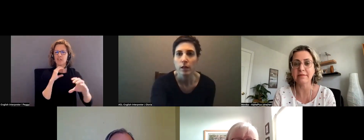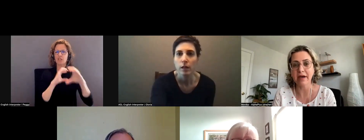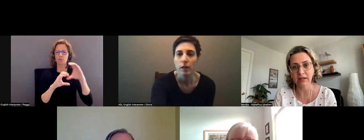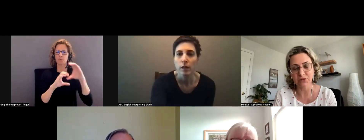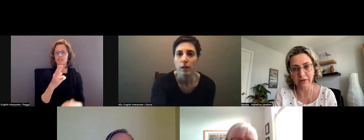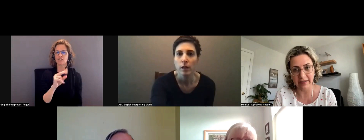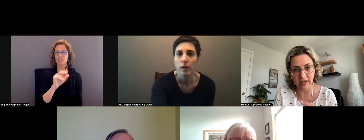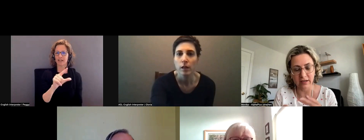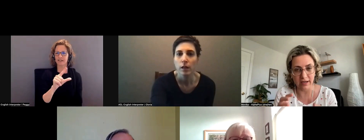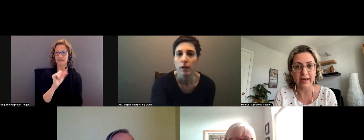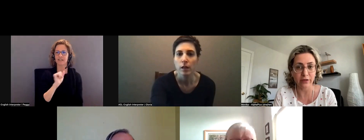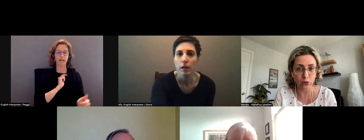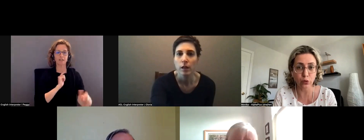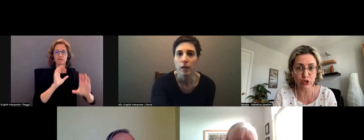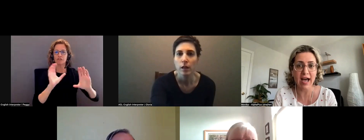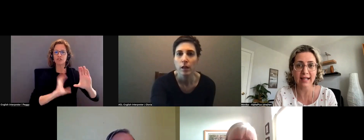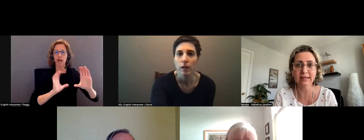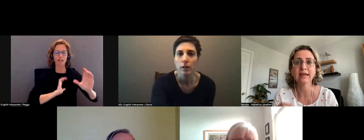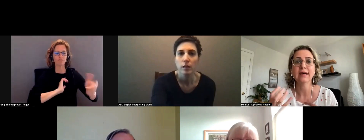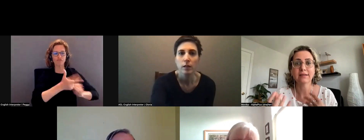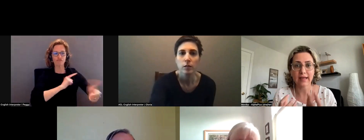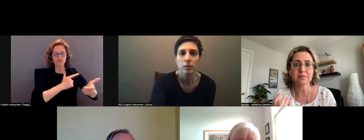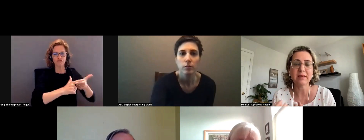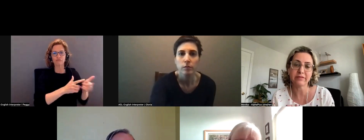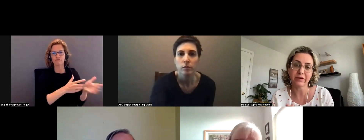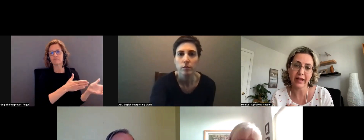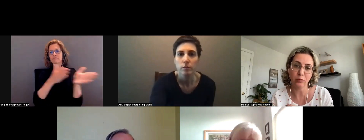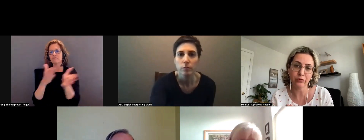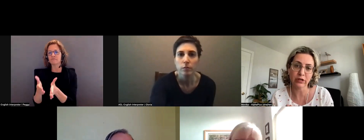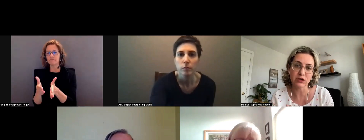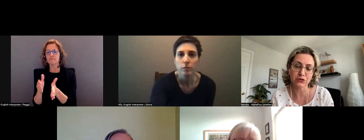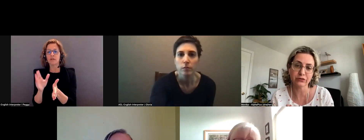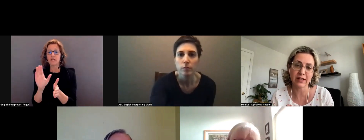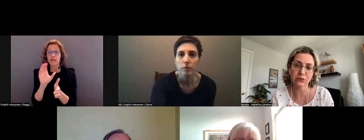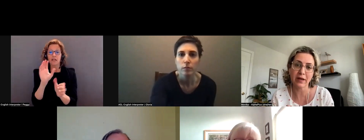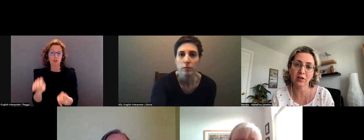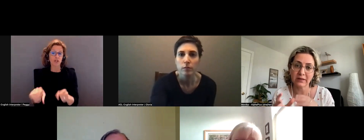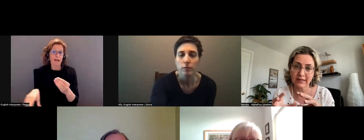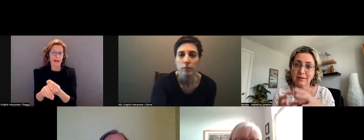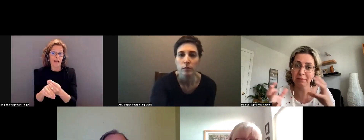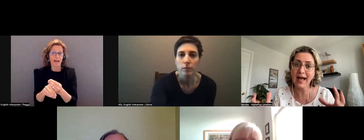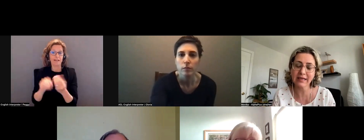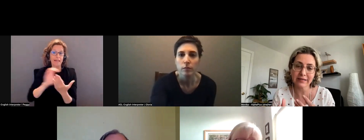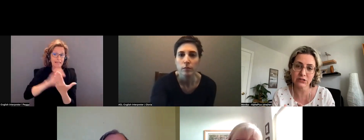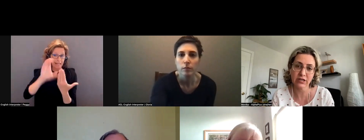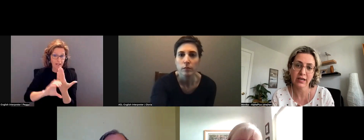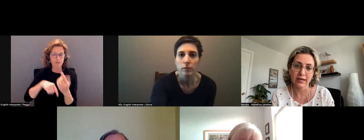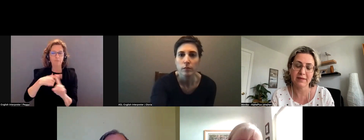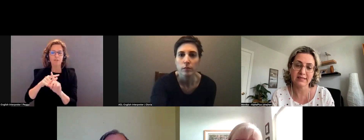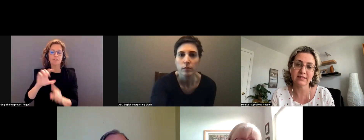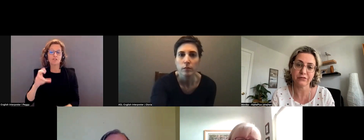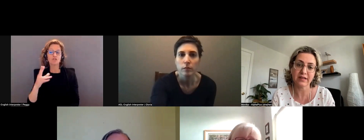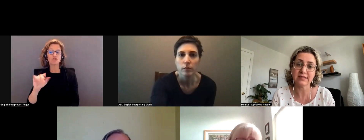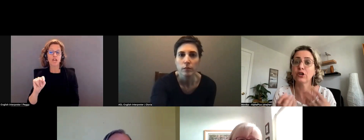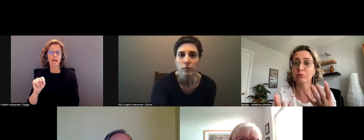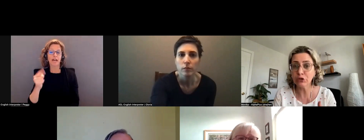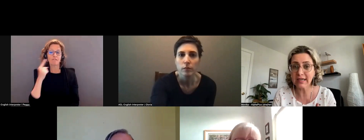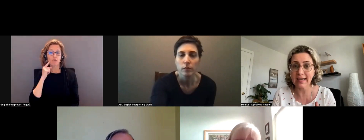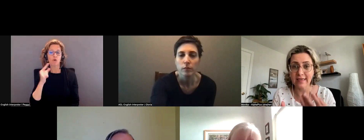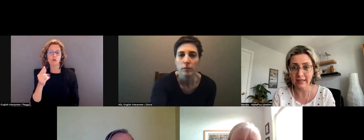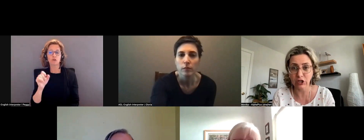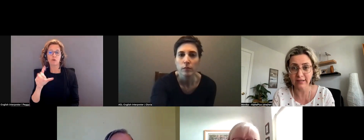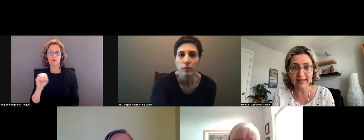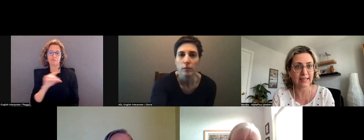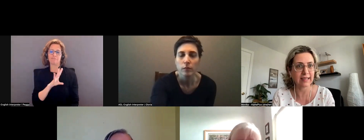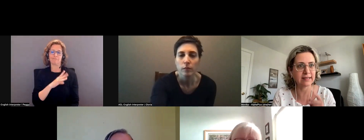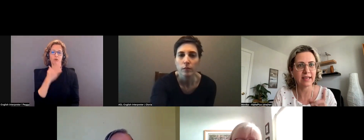adding emails, we're adding Google Chat. That may be very helpful and useful as well. But as a package, it makes a difference in